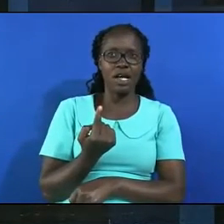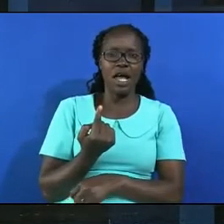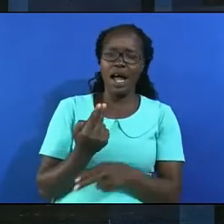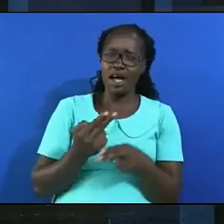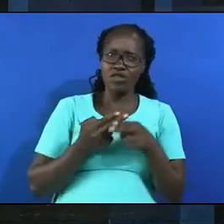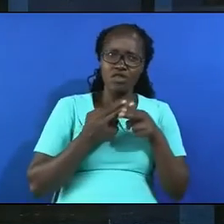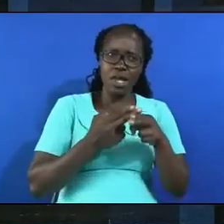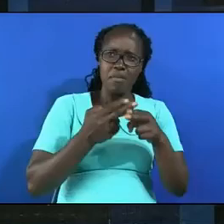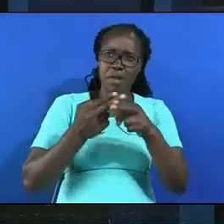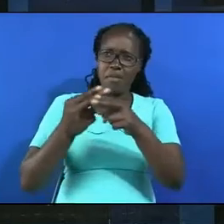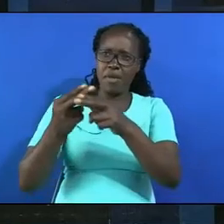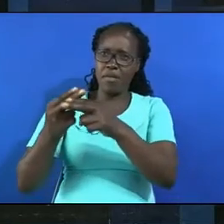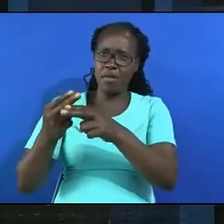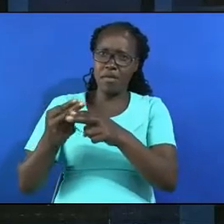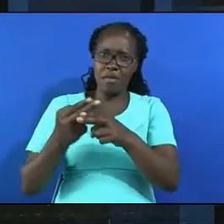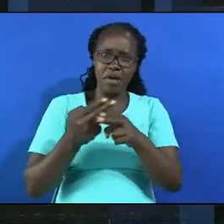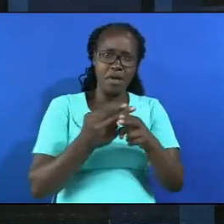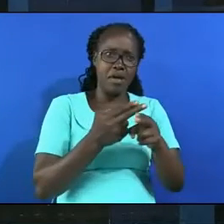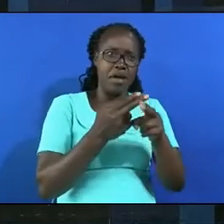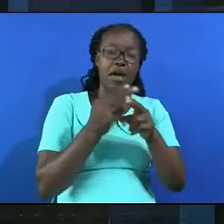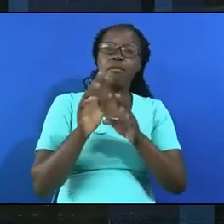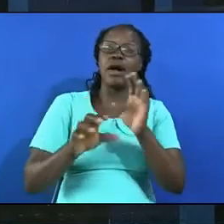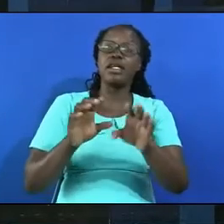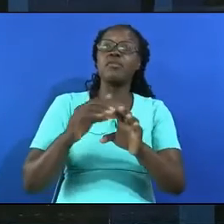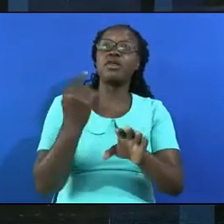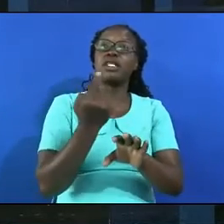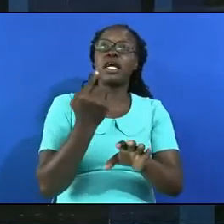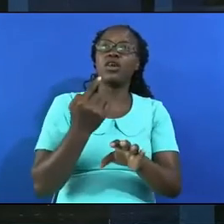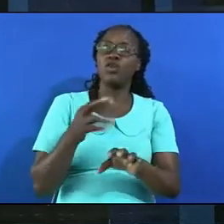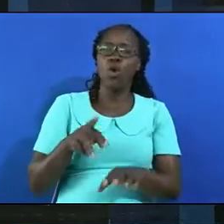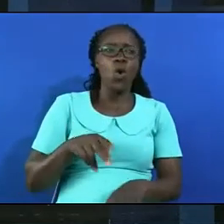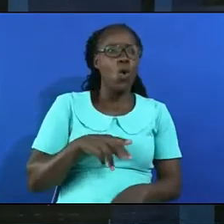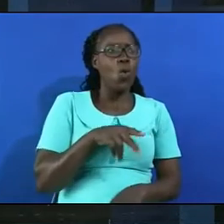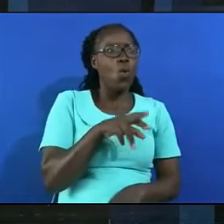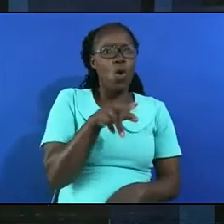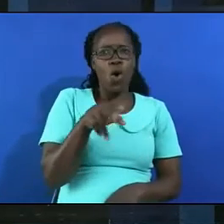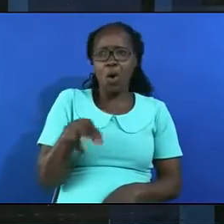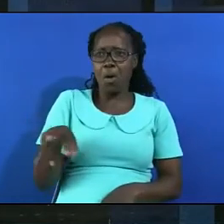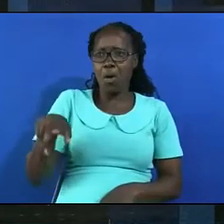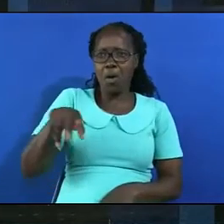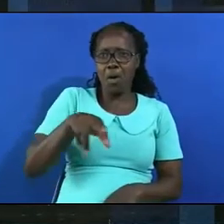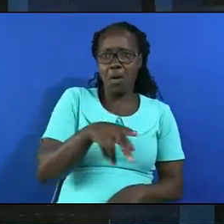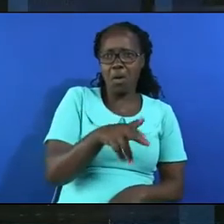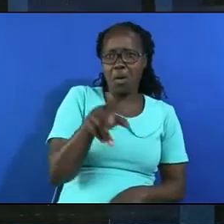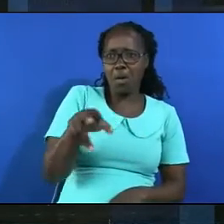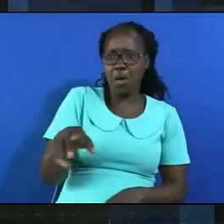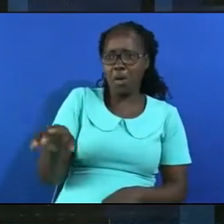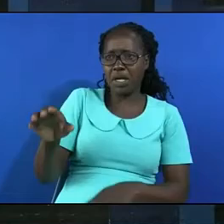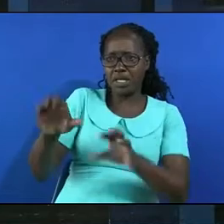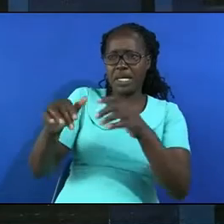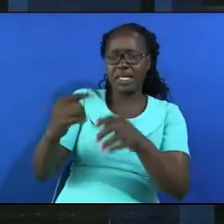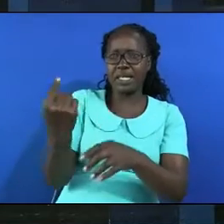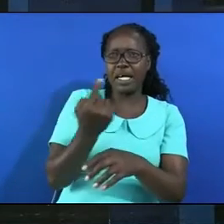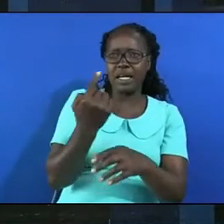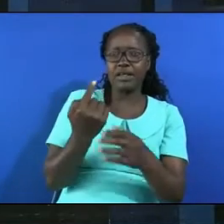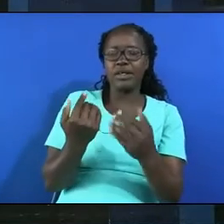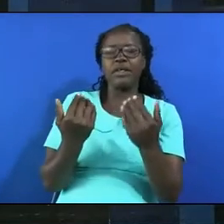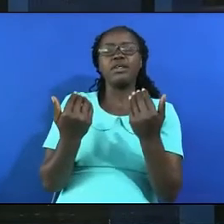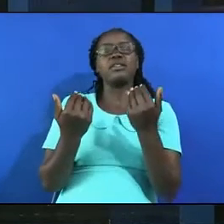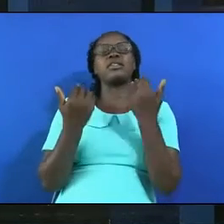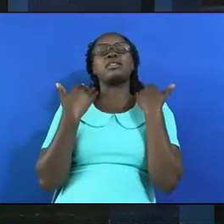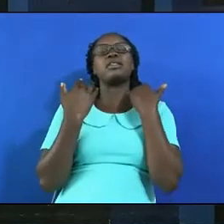name the animals alone. He had to walk around the garden alone. He had to